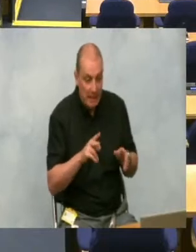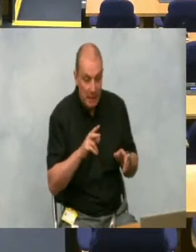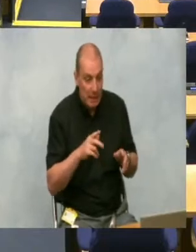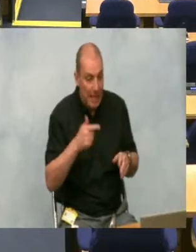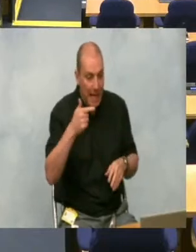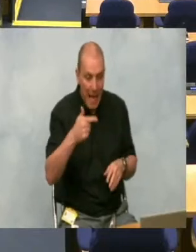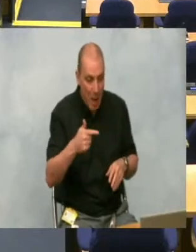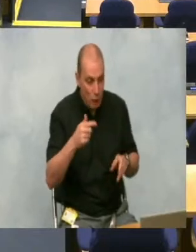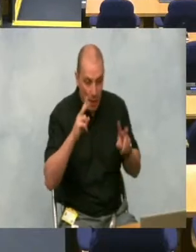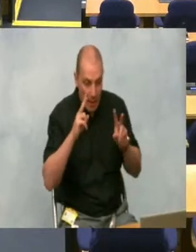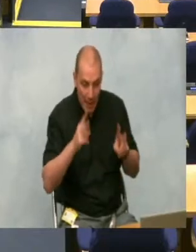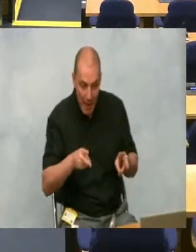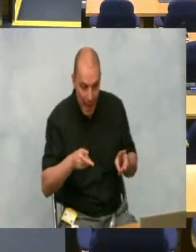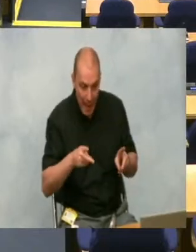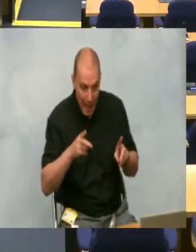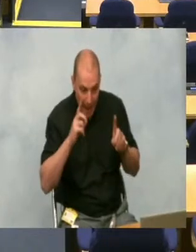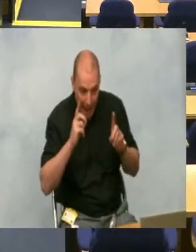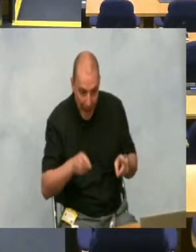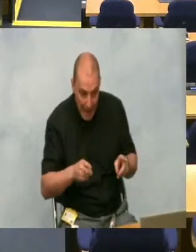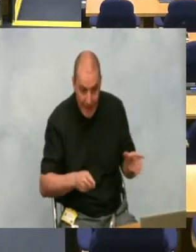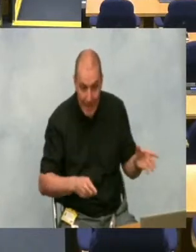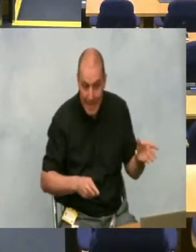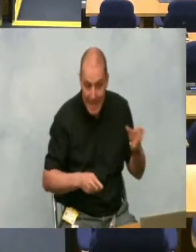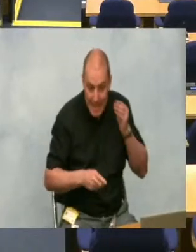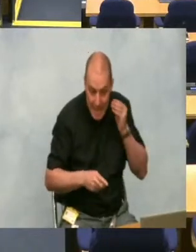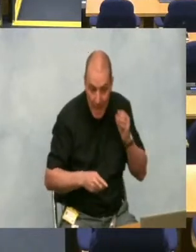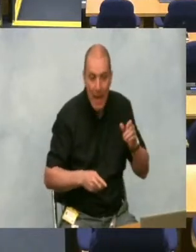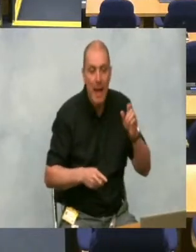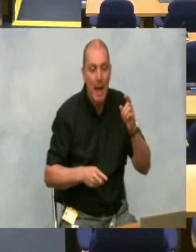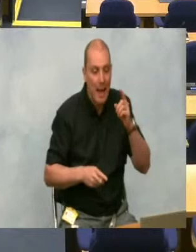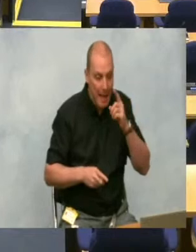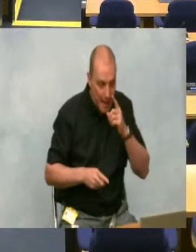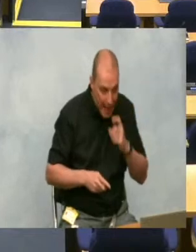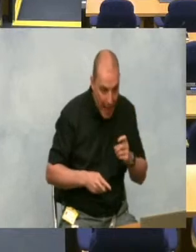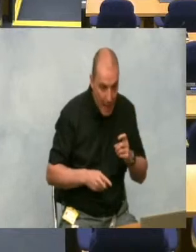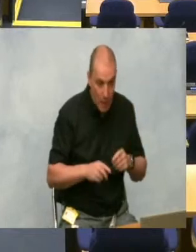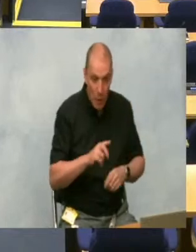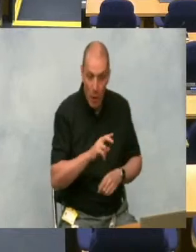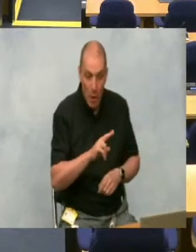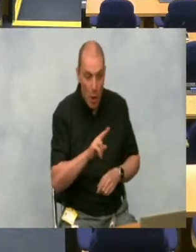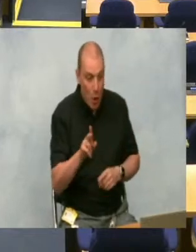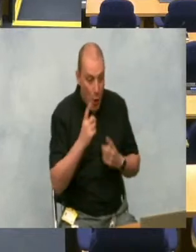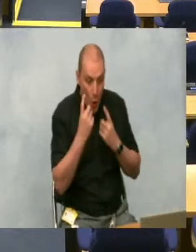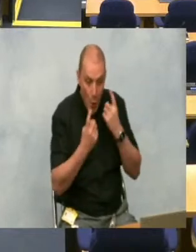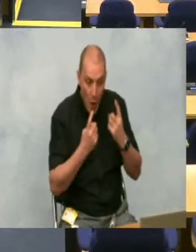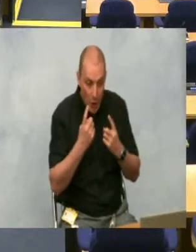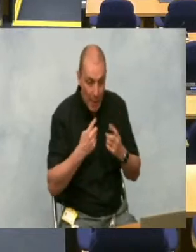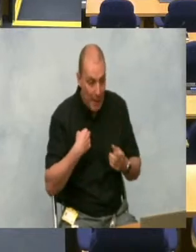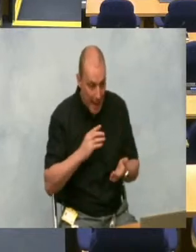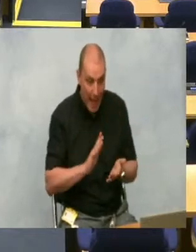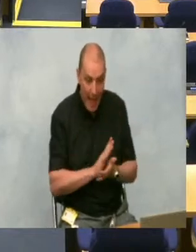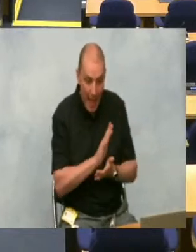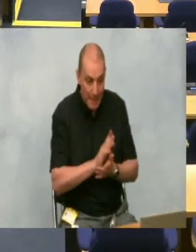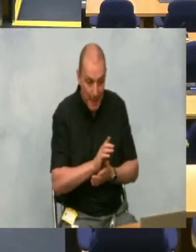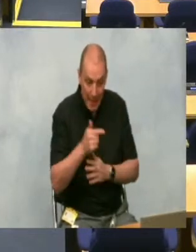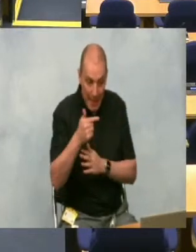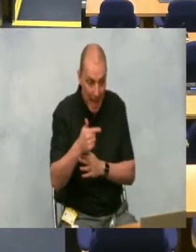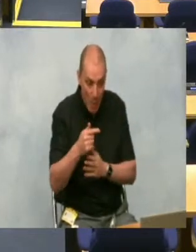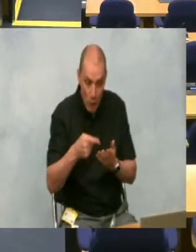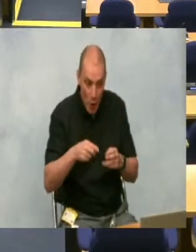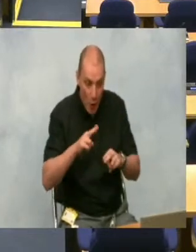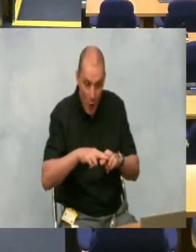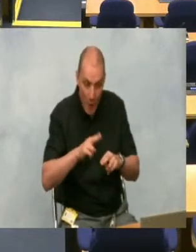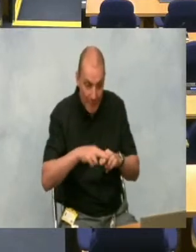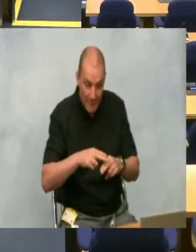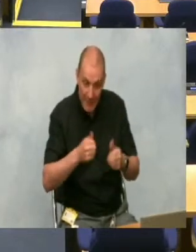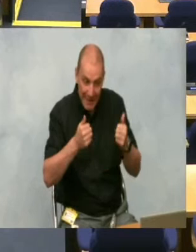that's probably a bonus. Right. No offence. Thank you, Carry Chair, on, David, for that. carry on. Having listened to